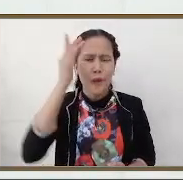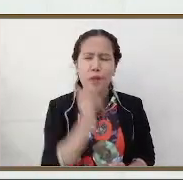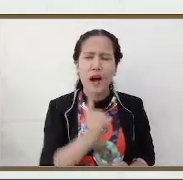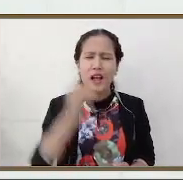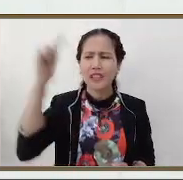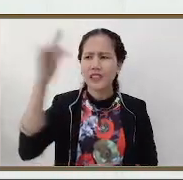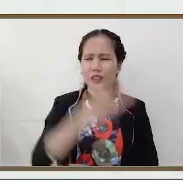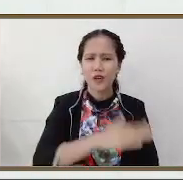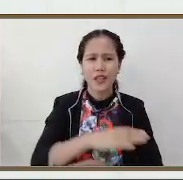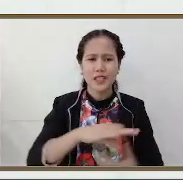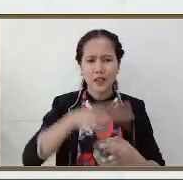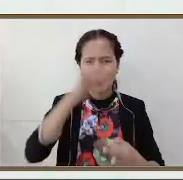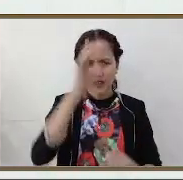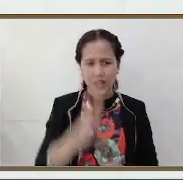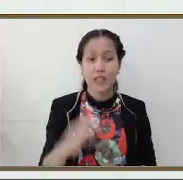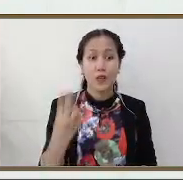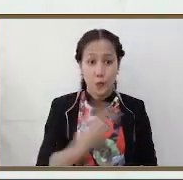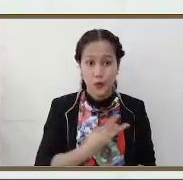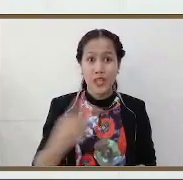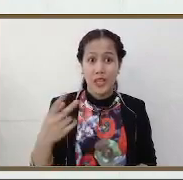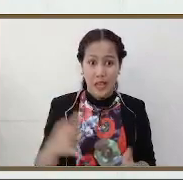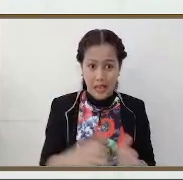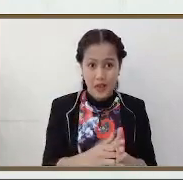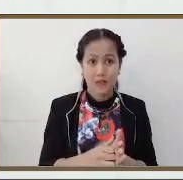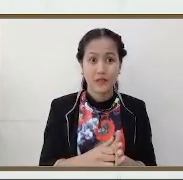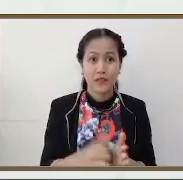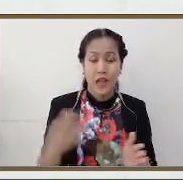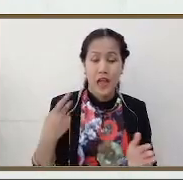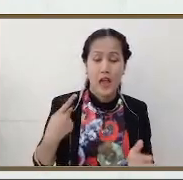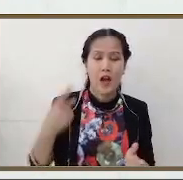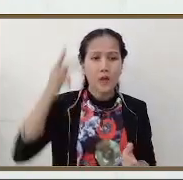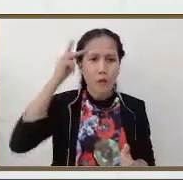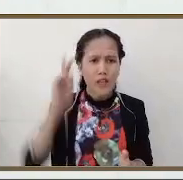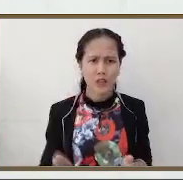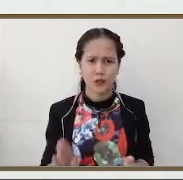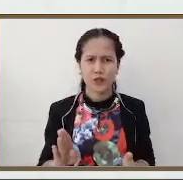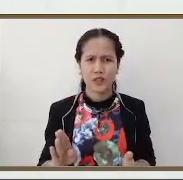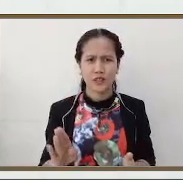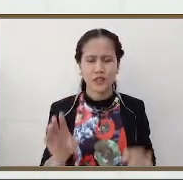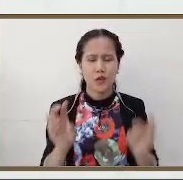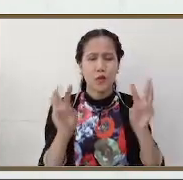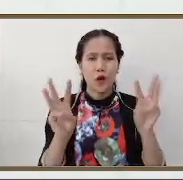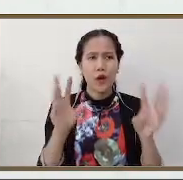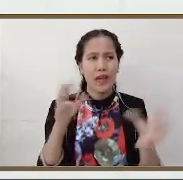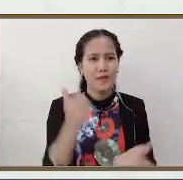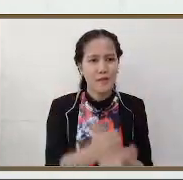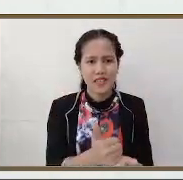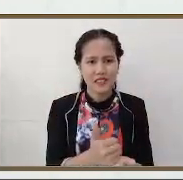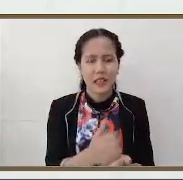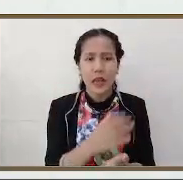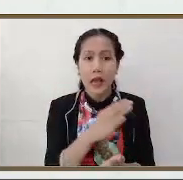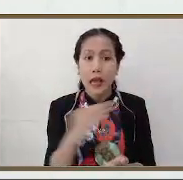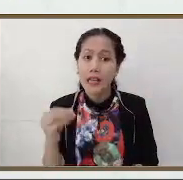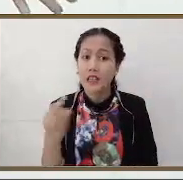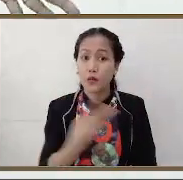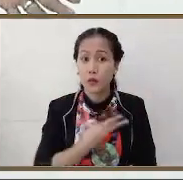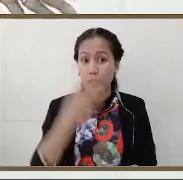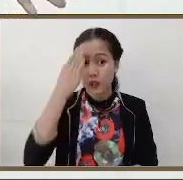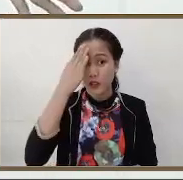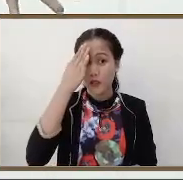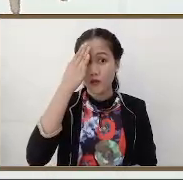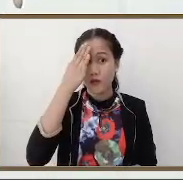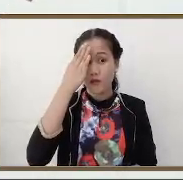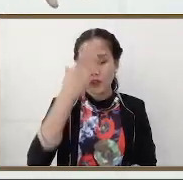have. We have, amen. Alam natin kung anong pastor ang pinagkaloob sa atin ng Diyos. And we know that by the grace, kanina sabi